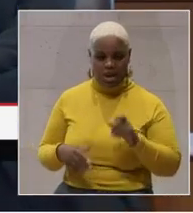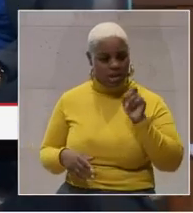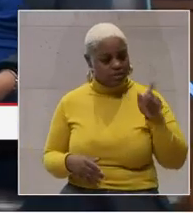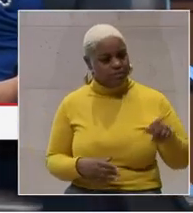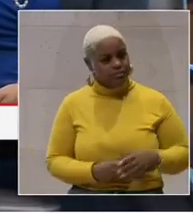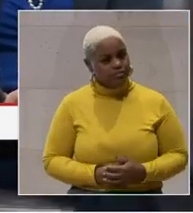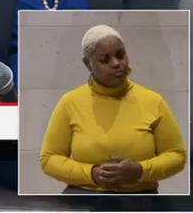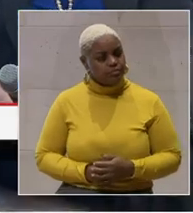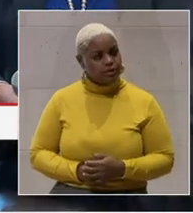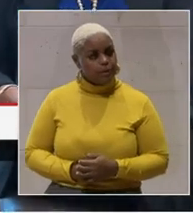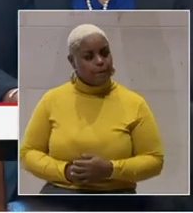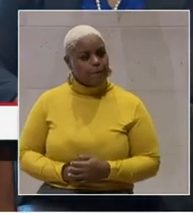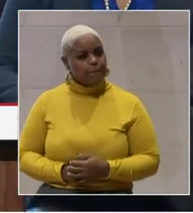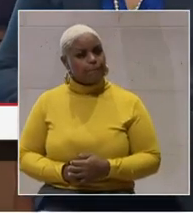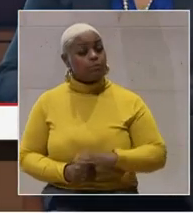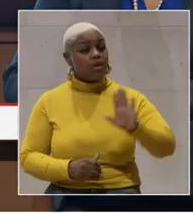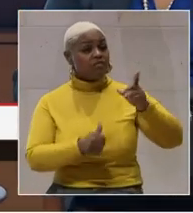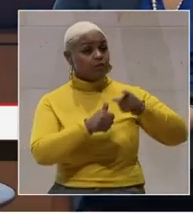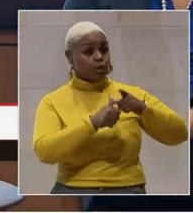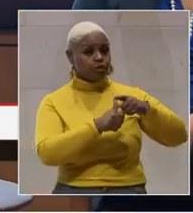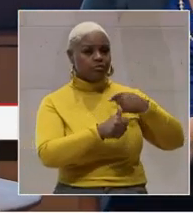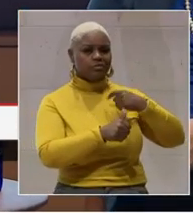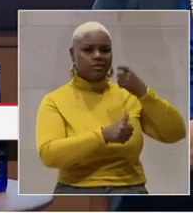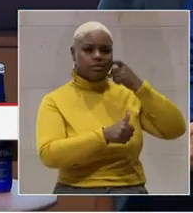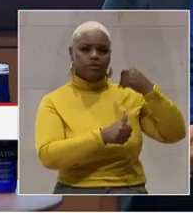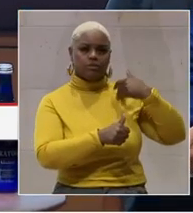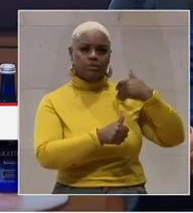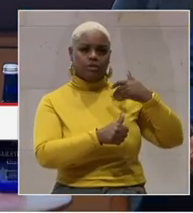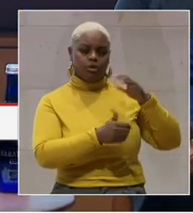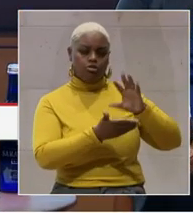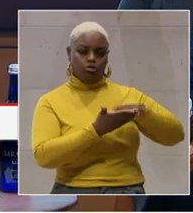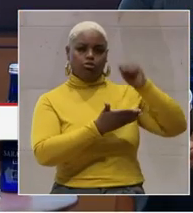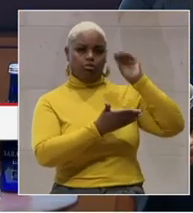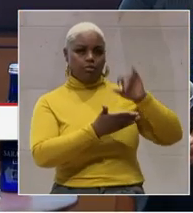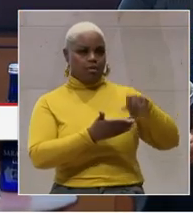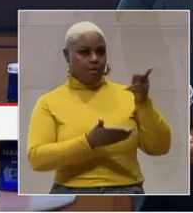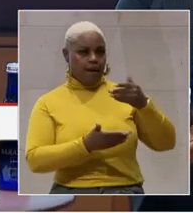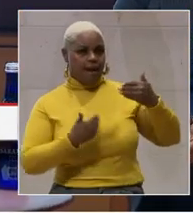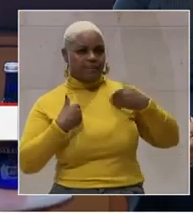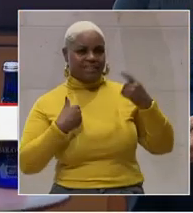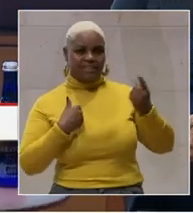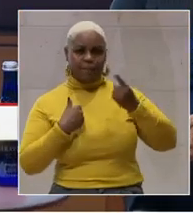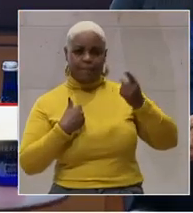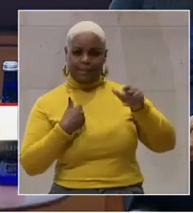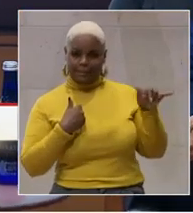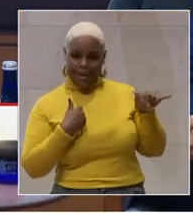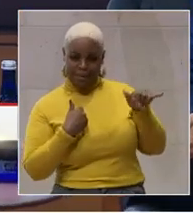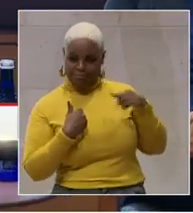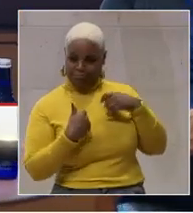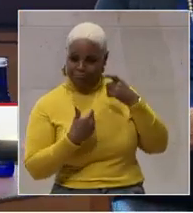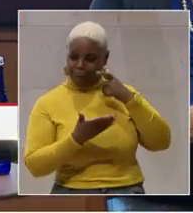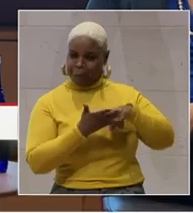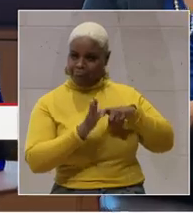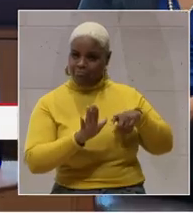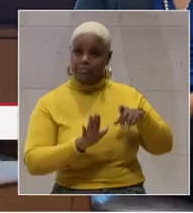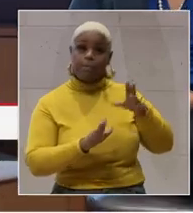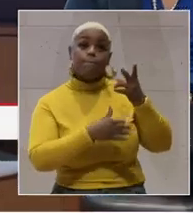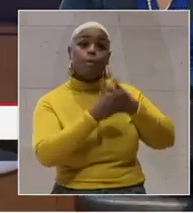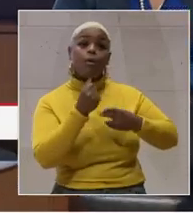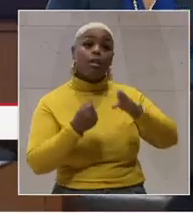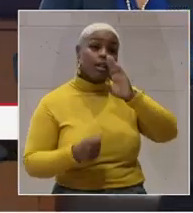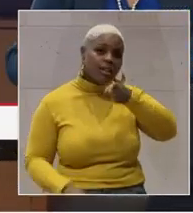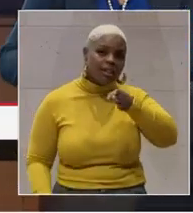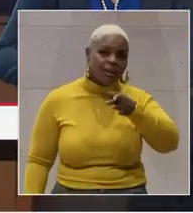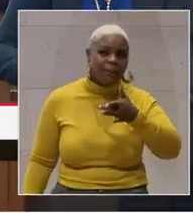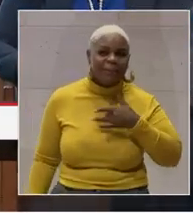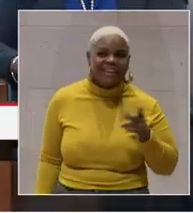found out something that you guys have in common. Both of y'all straight shooters. So at least your staff said that about you, Mayor. But